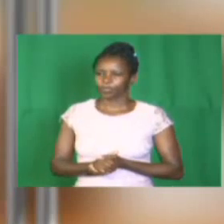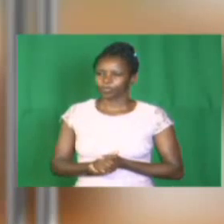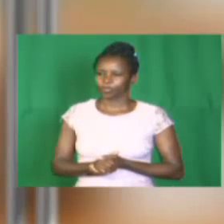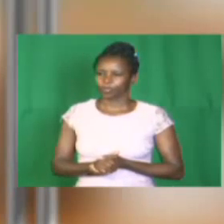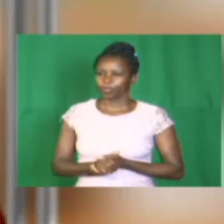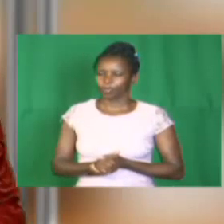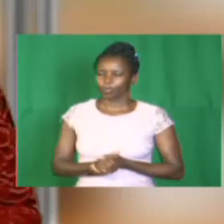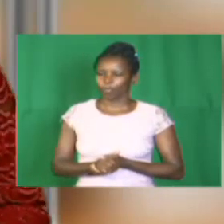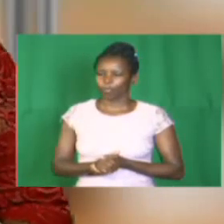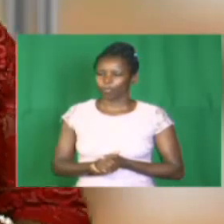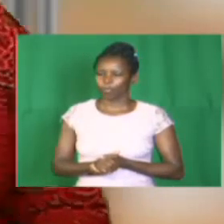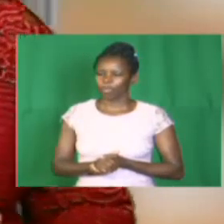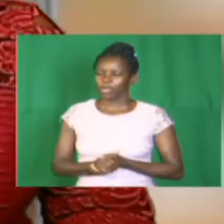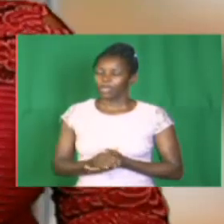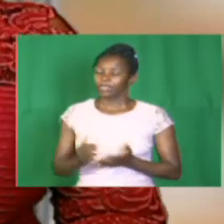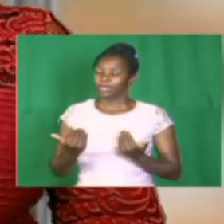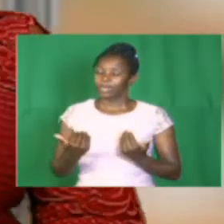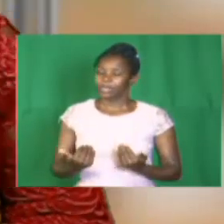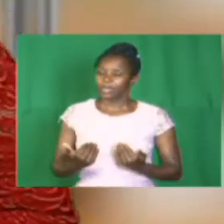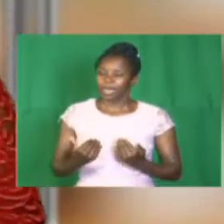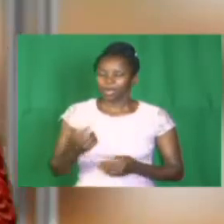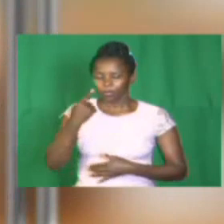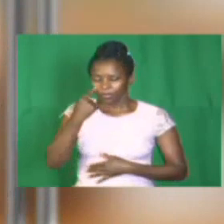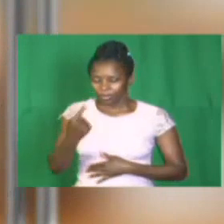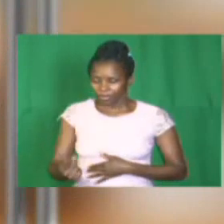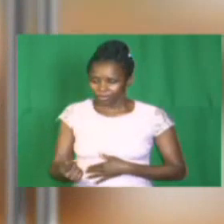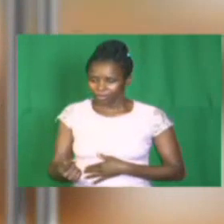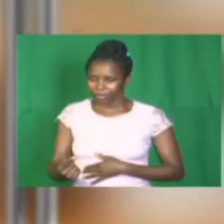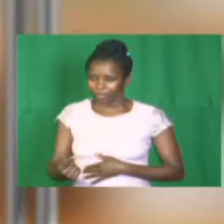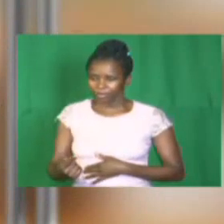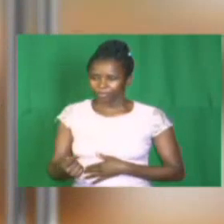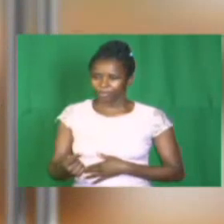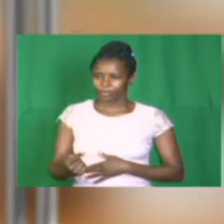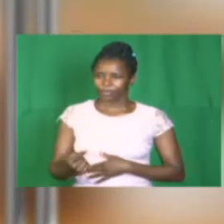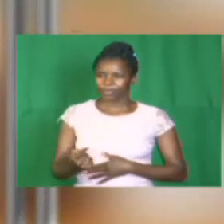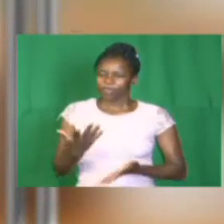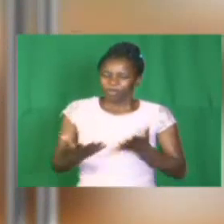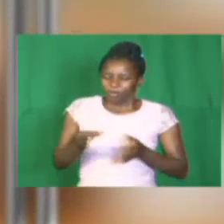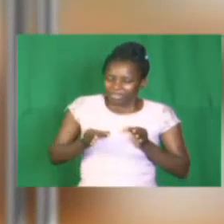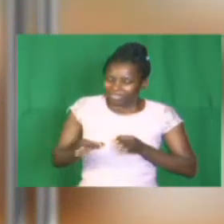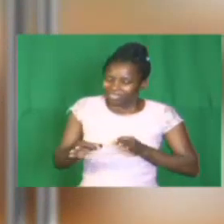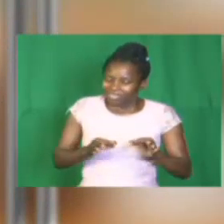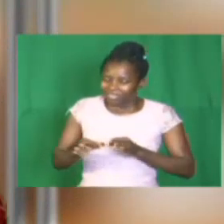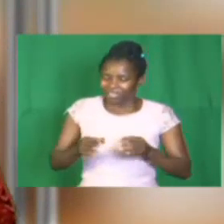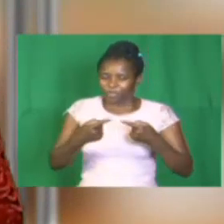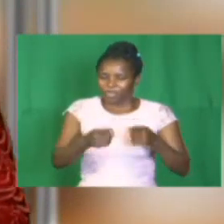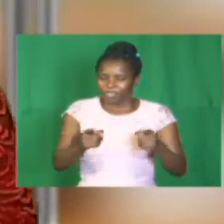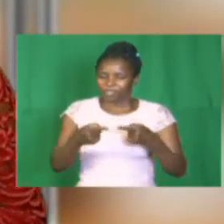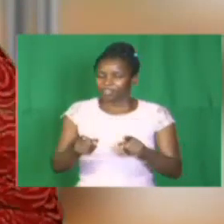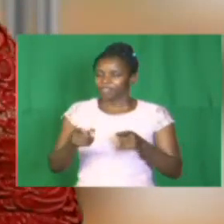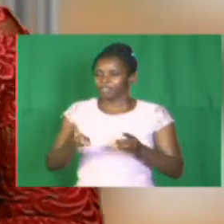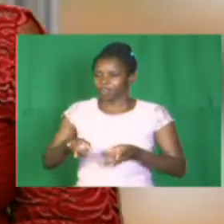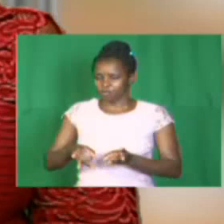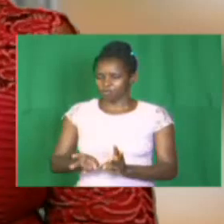different mixtures. So now we are going to look, we are going to describe each of these methods